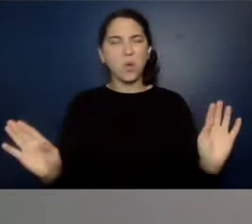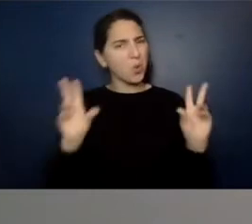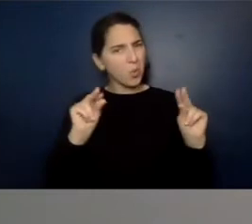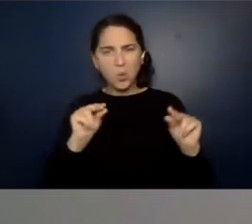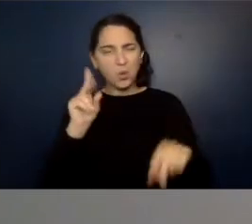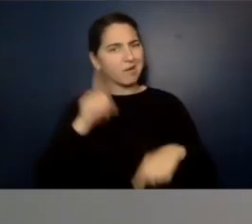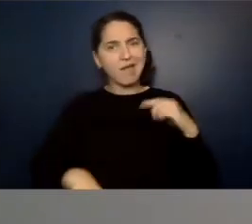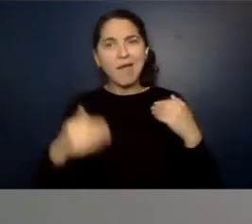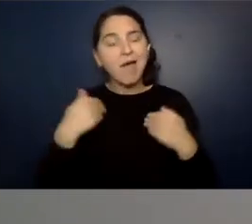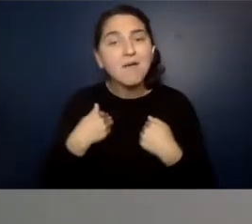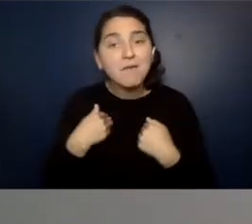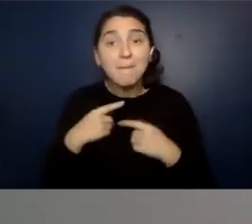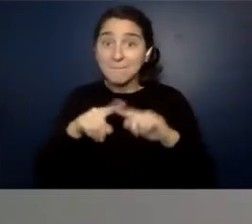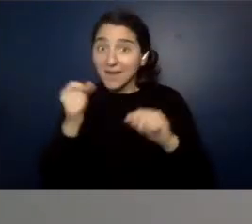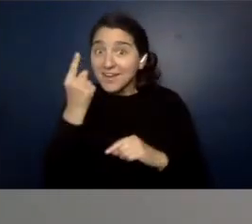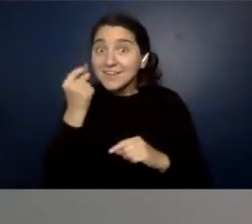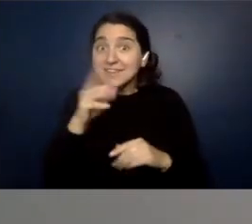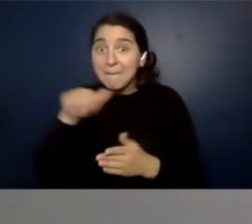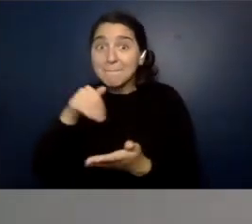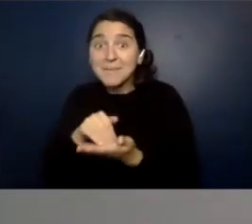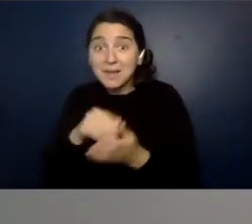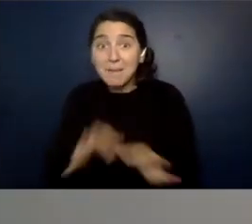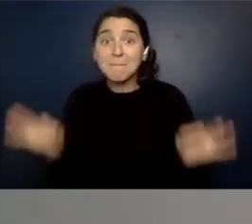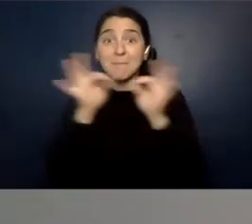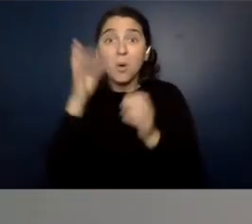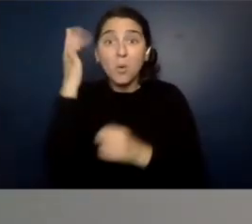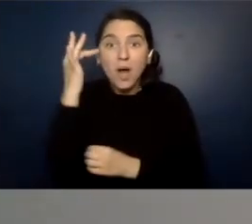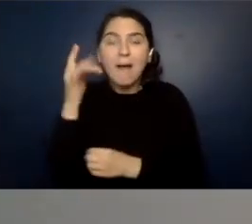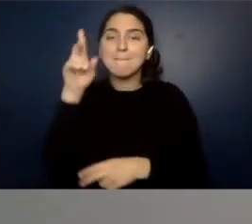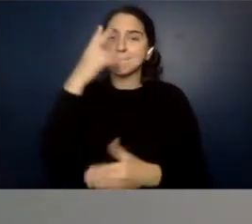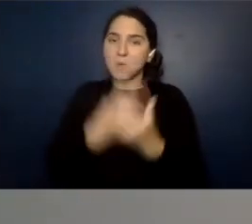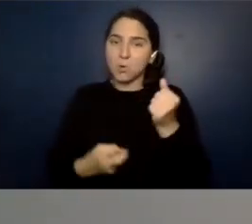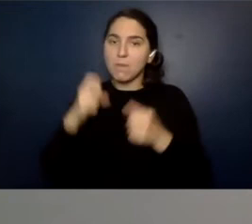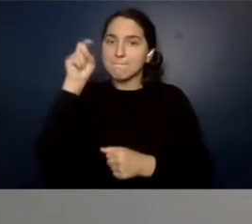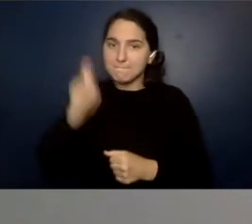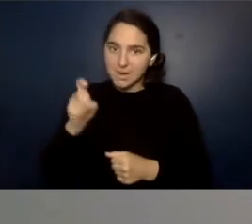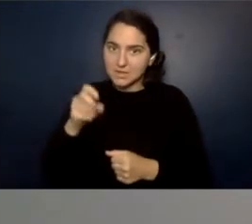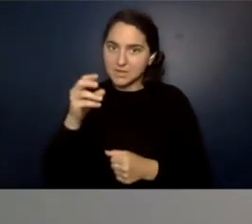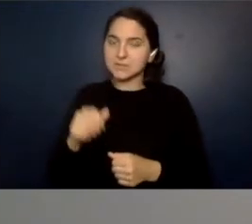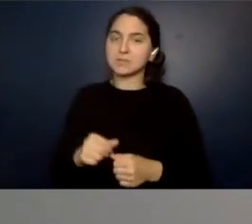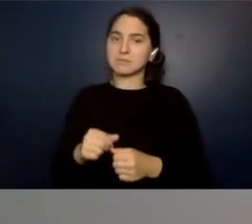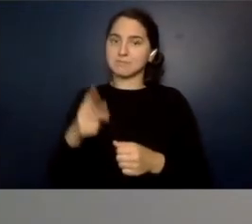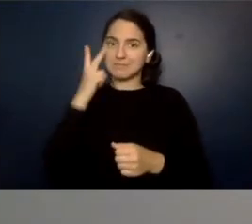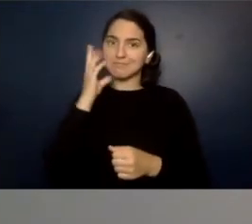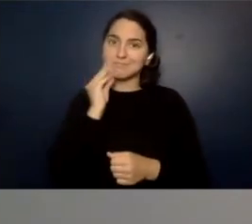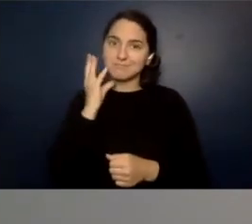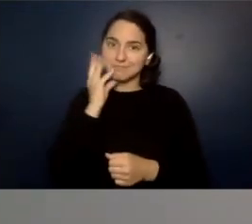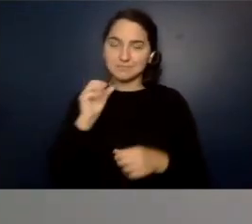and engagement with the current context in which it is living. This is why, in our current